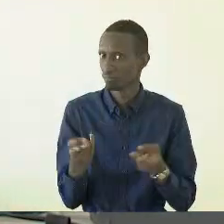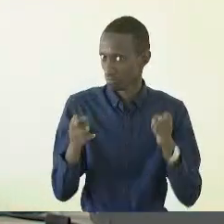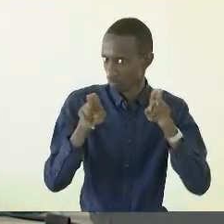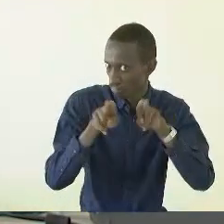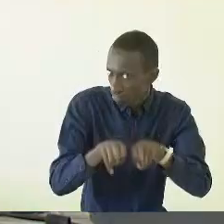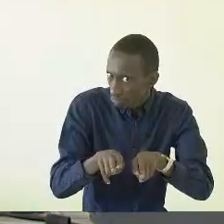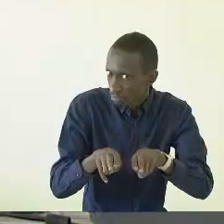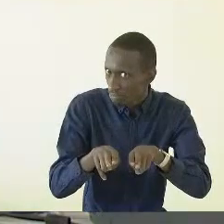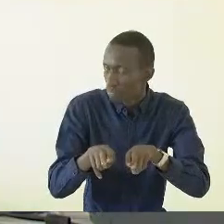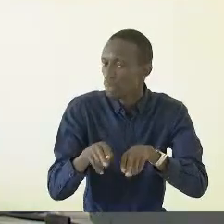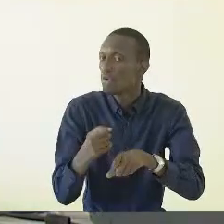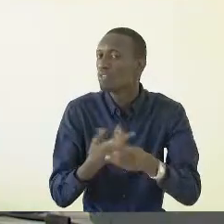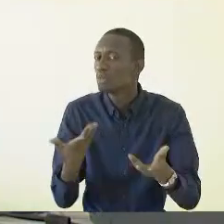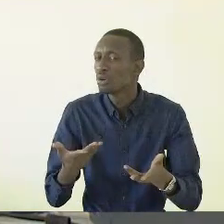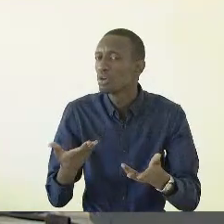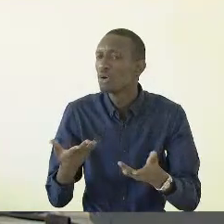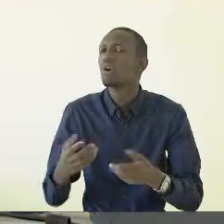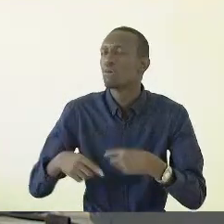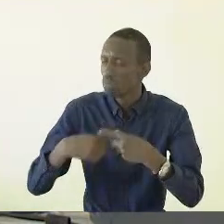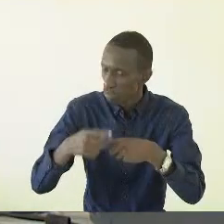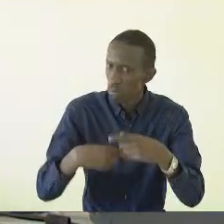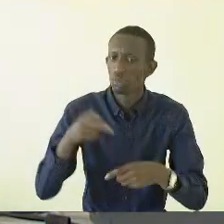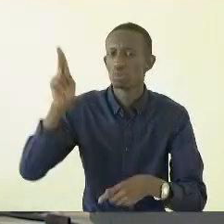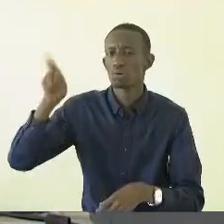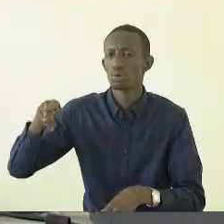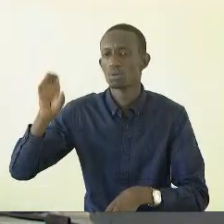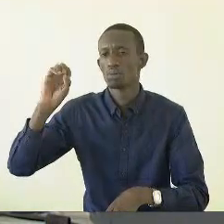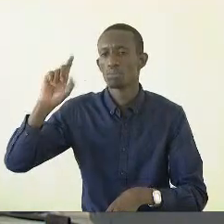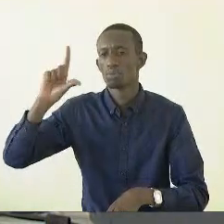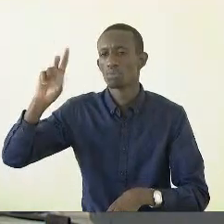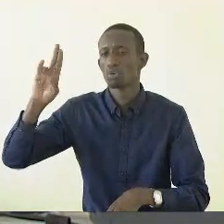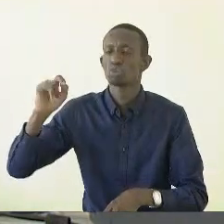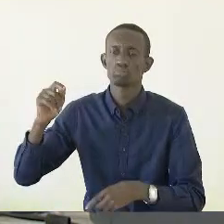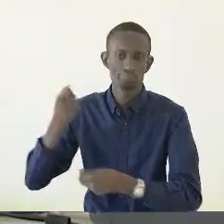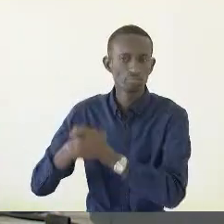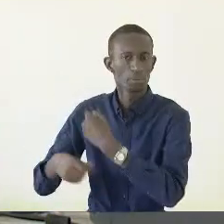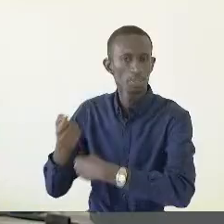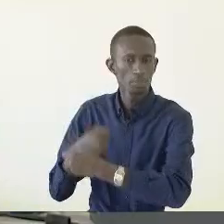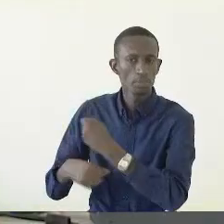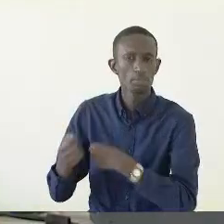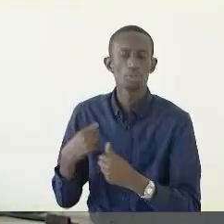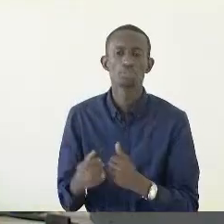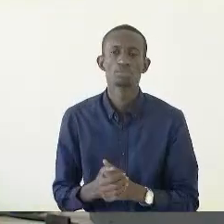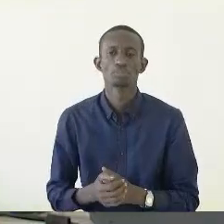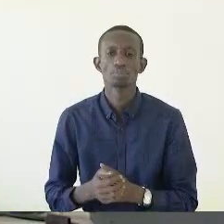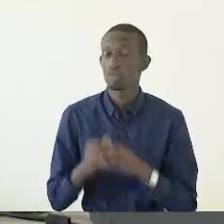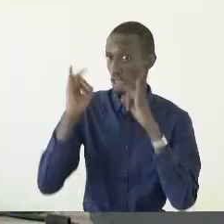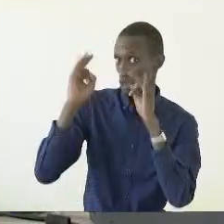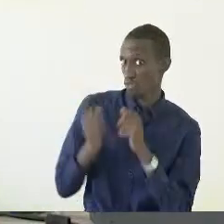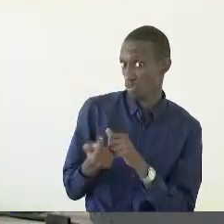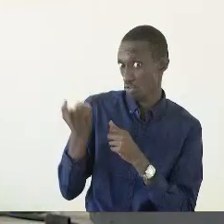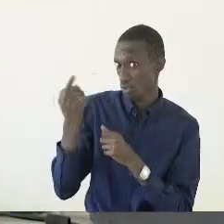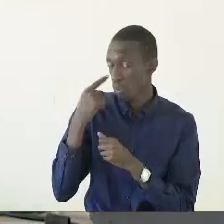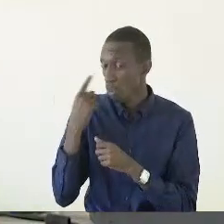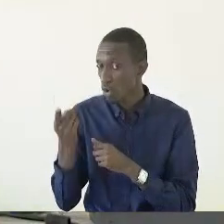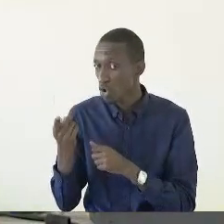by the process of pollination. And in that case, when we have seeds, that means we are able